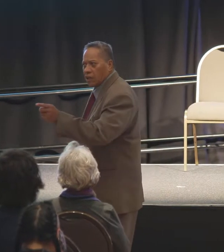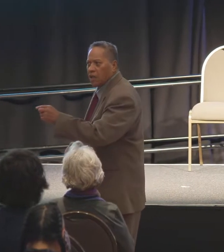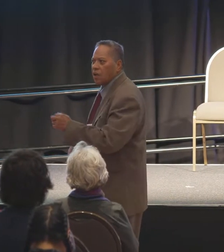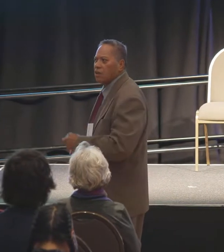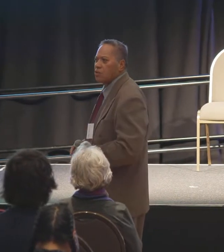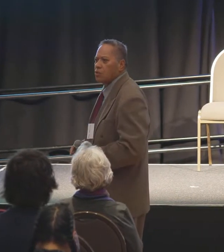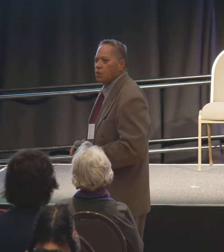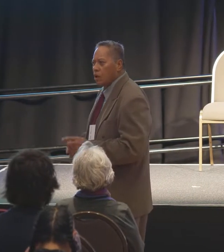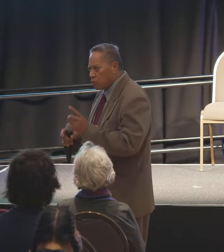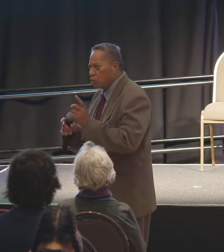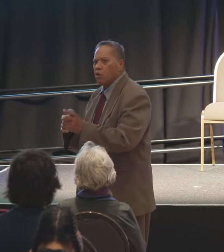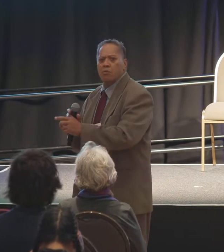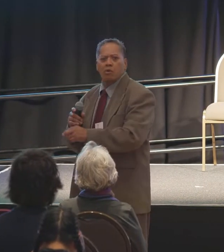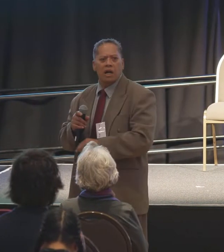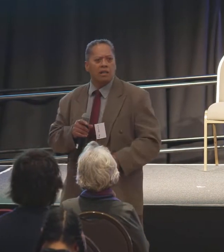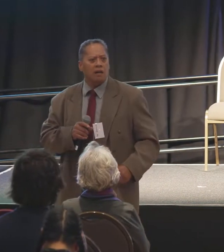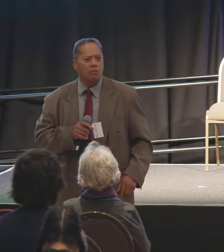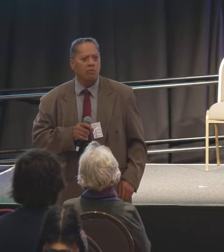foreign